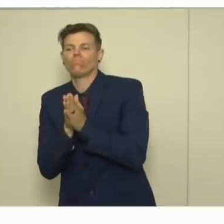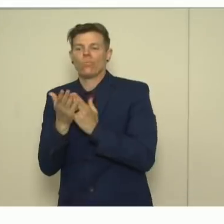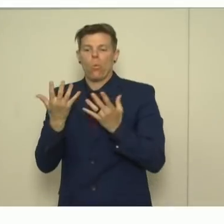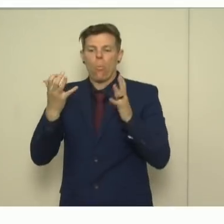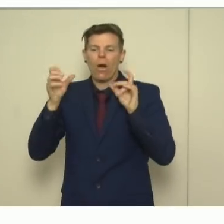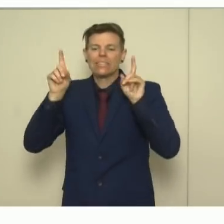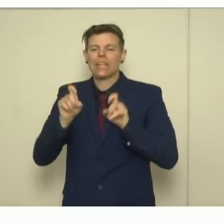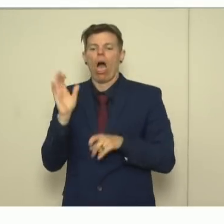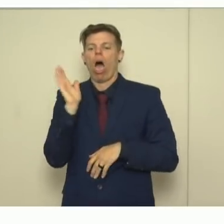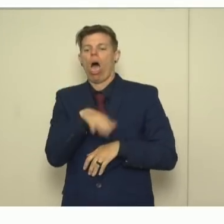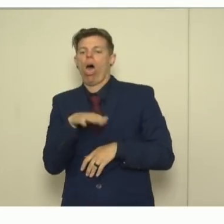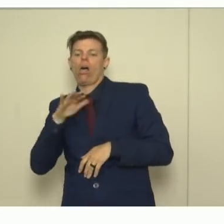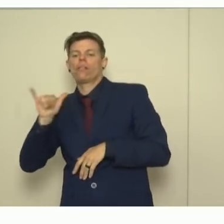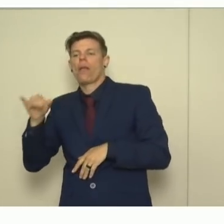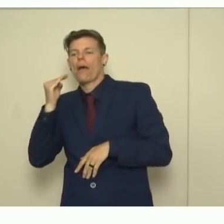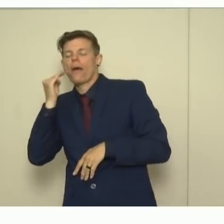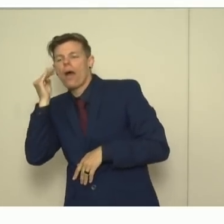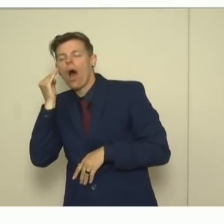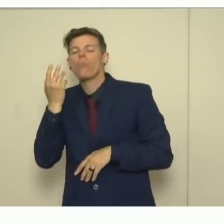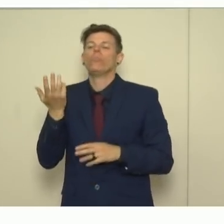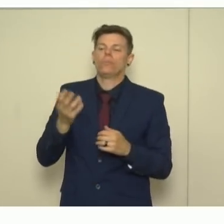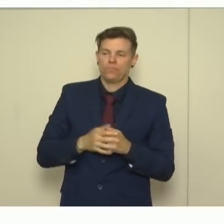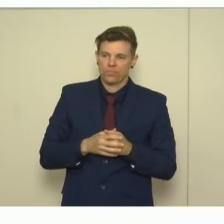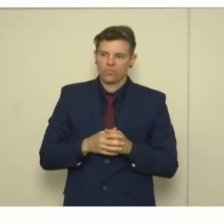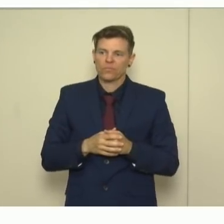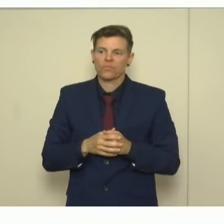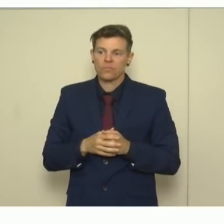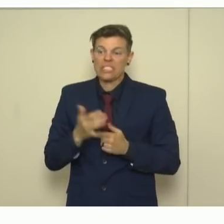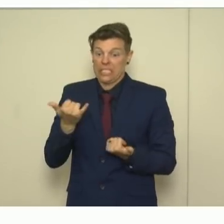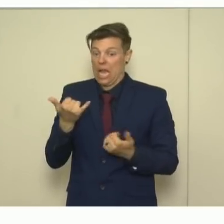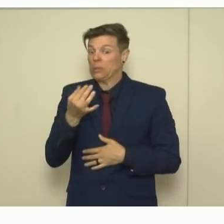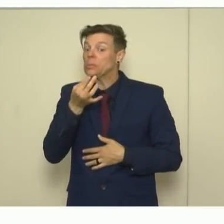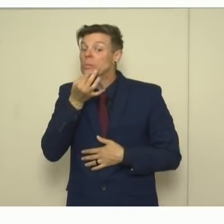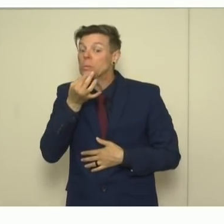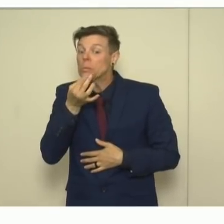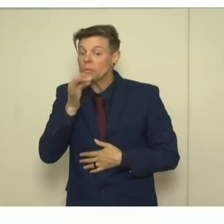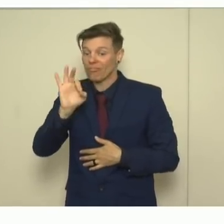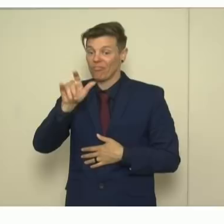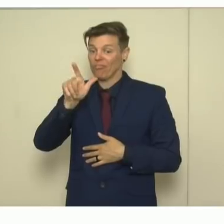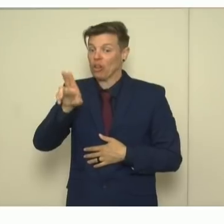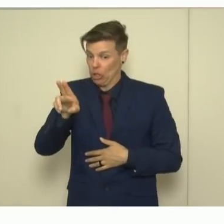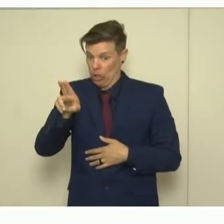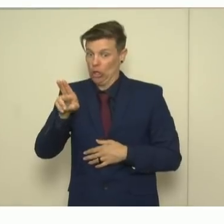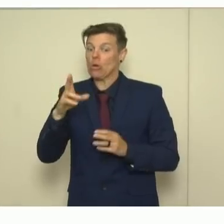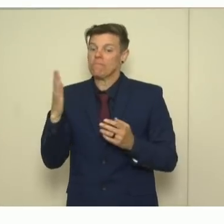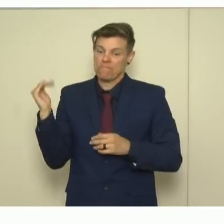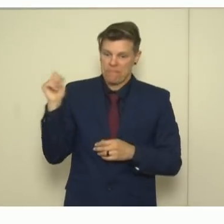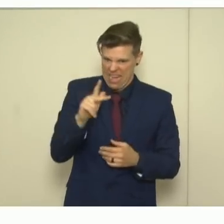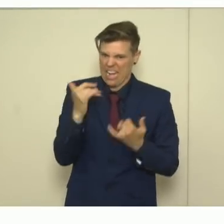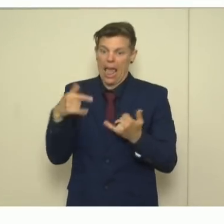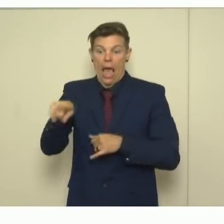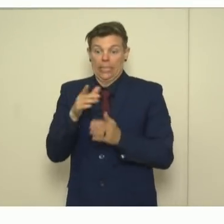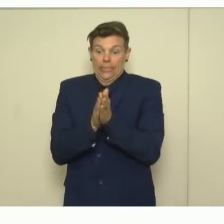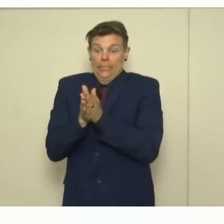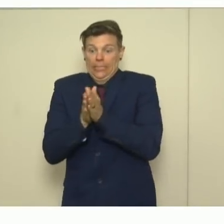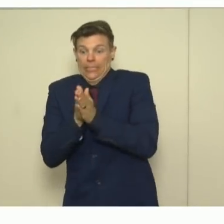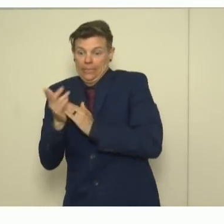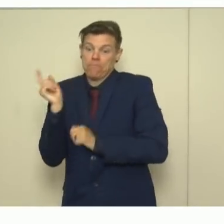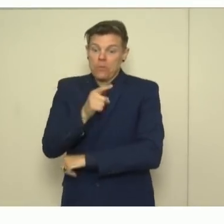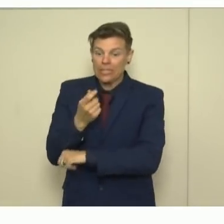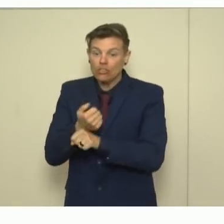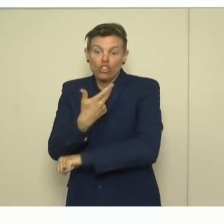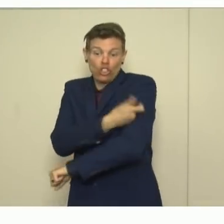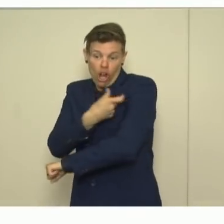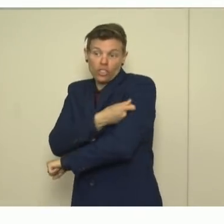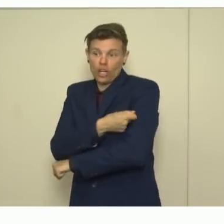cold and flu season here in another month. We're having our 2 days of winter now, but as cold weather comes more, we'll be looking at